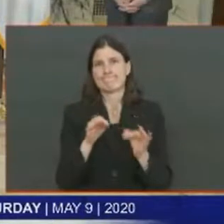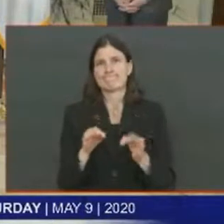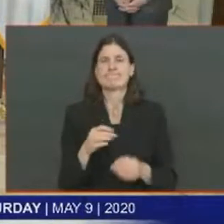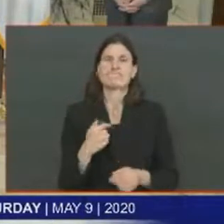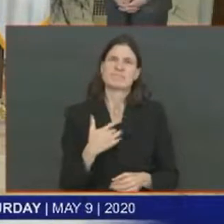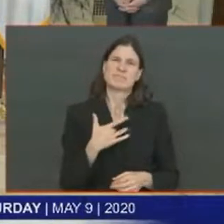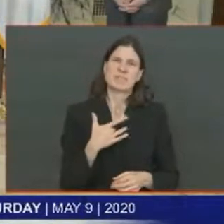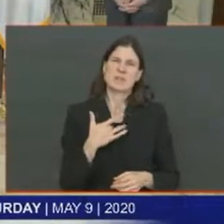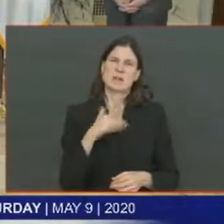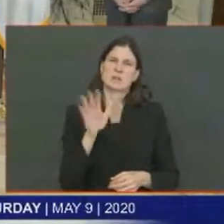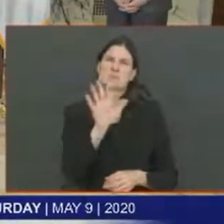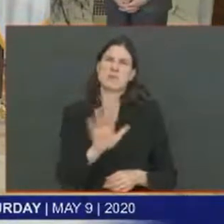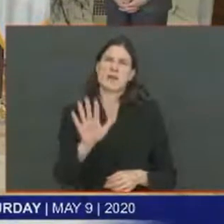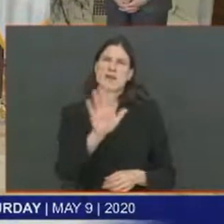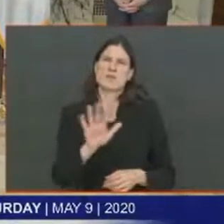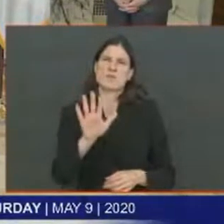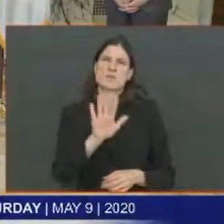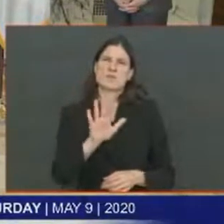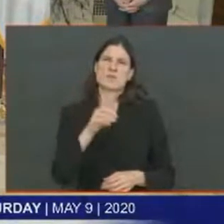the same amount.